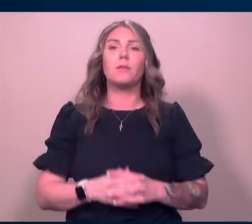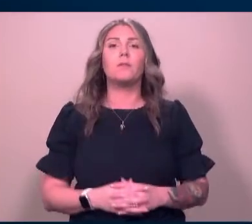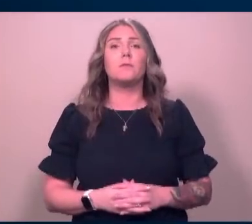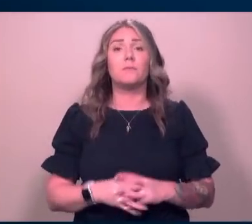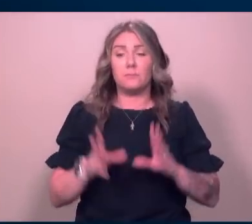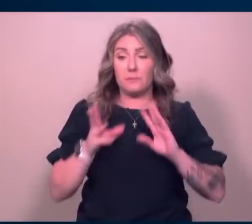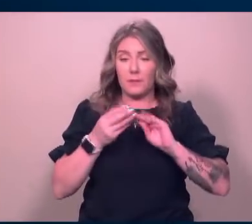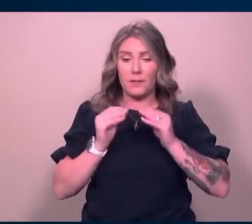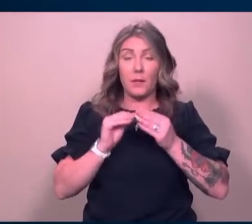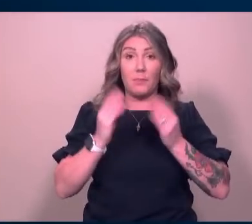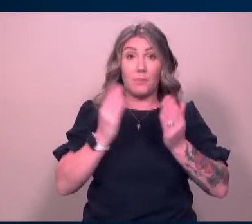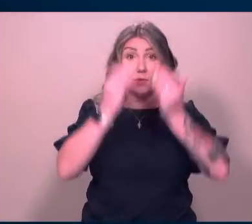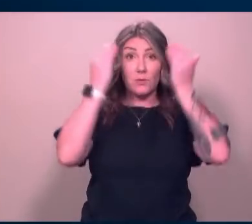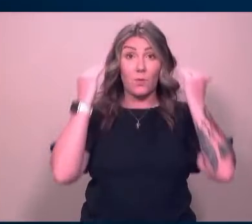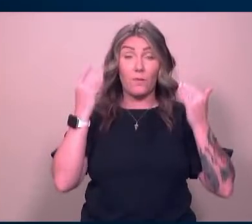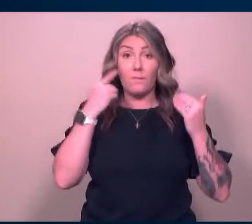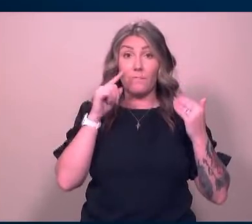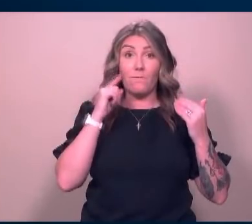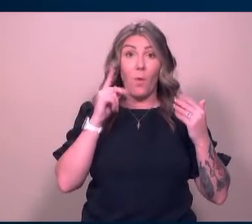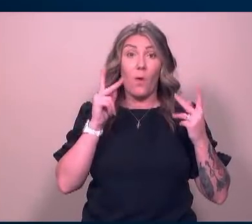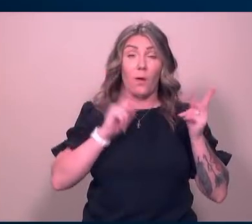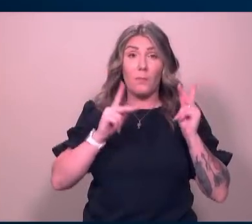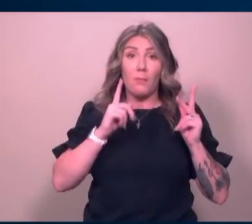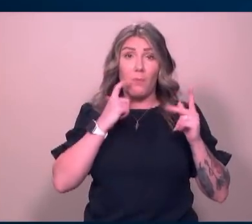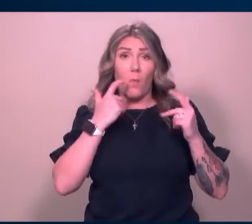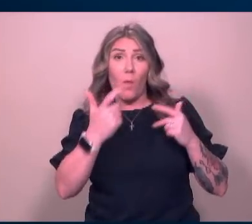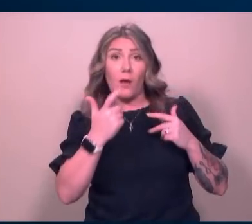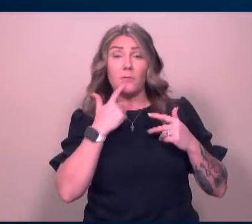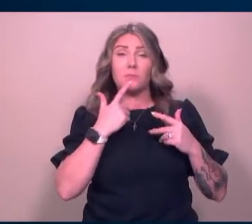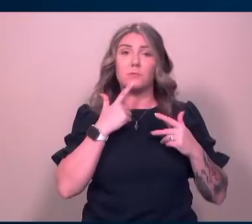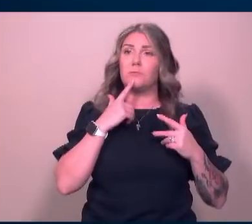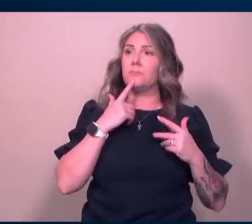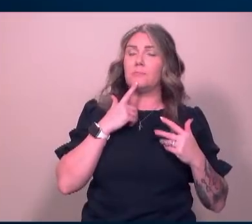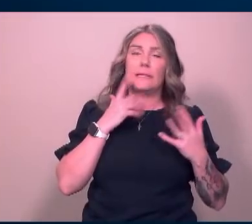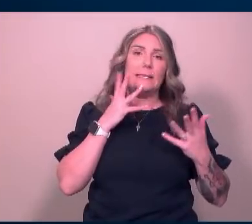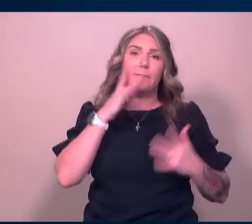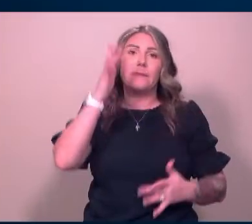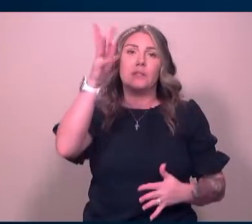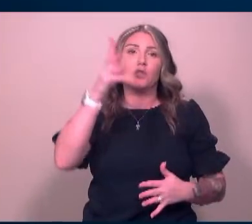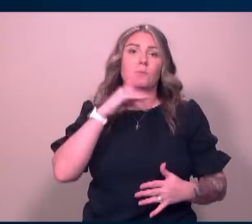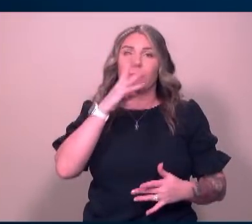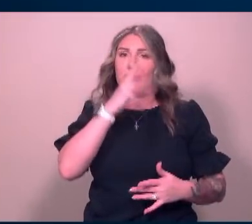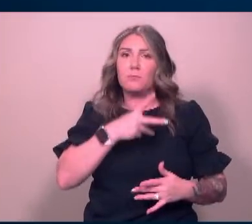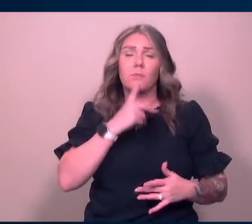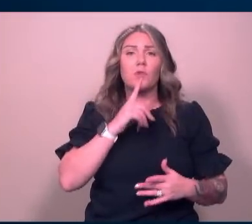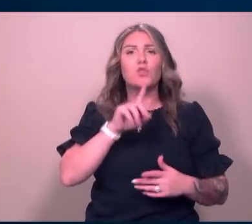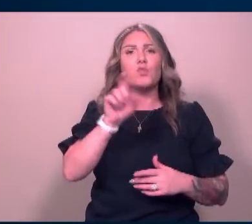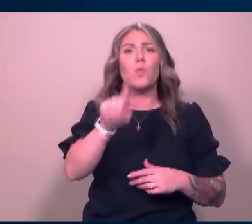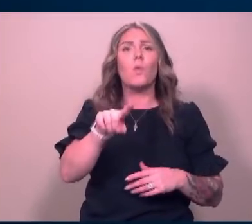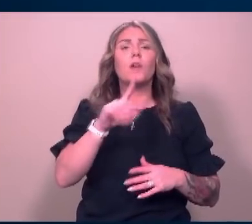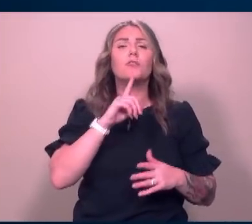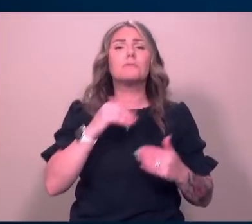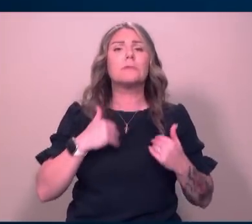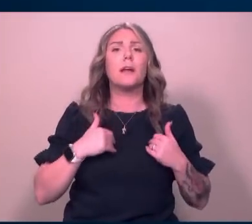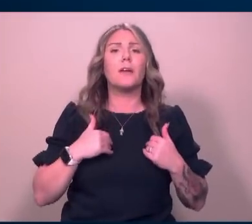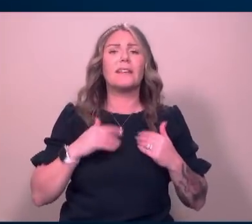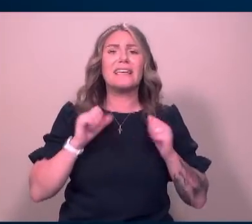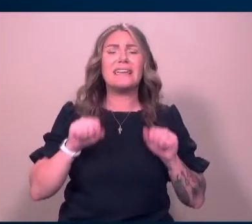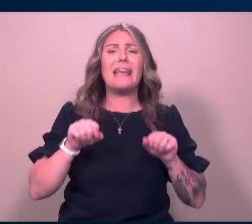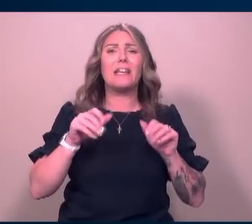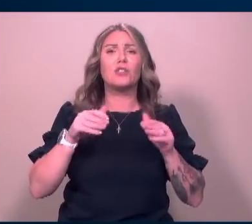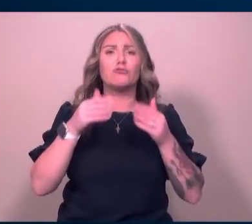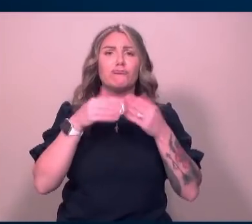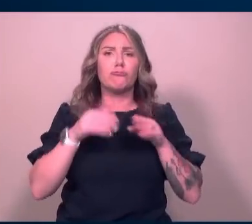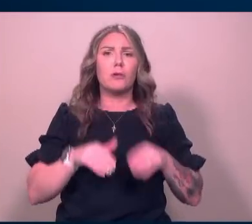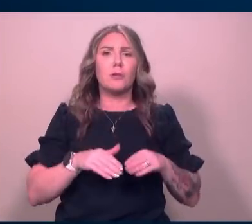numbers can be really overwhelming for viewers, and sometimes they eventually begin tuning them out. So the question I have for you is, can you break down for us, for